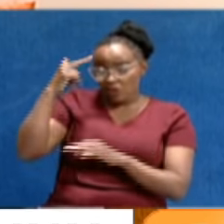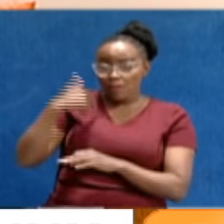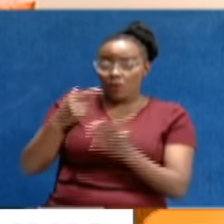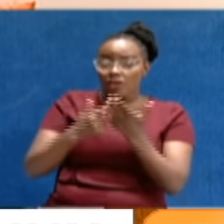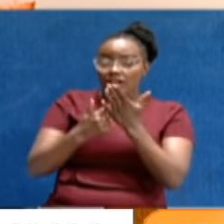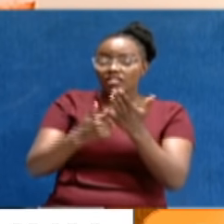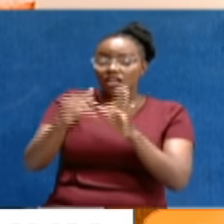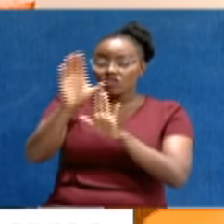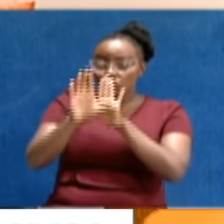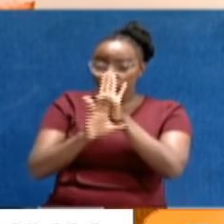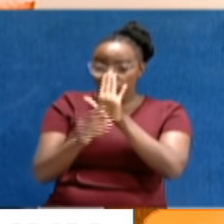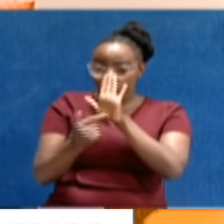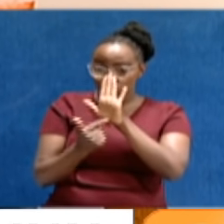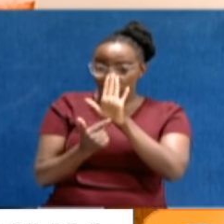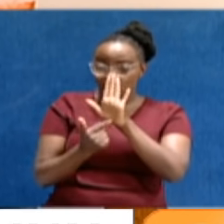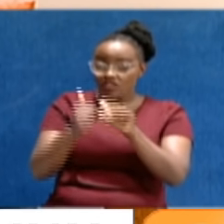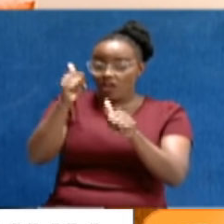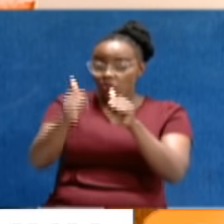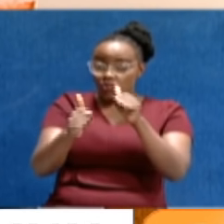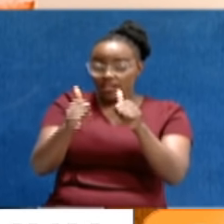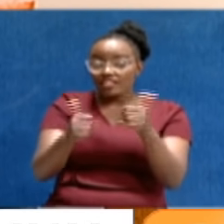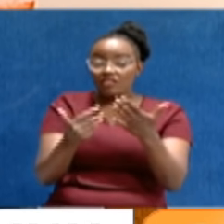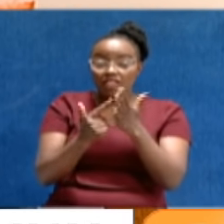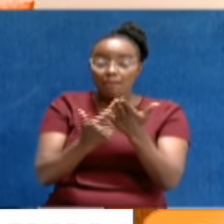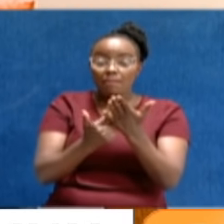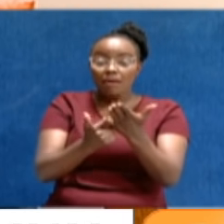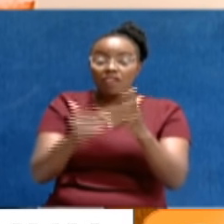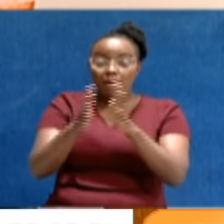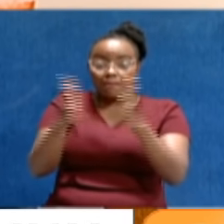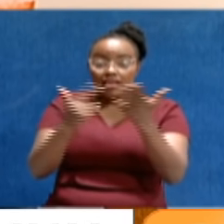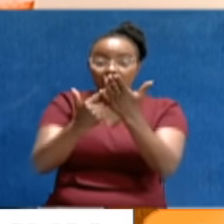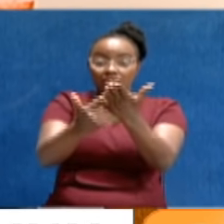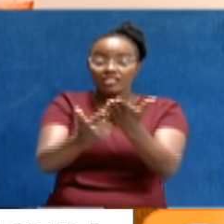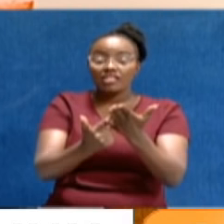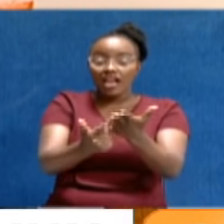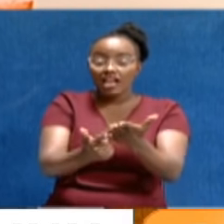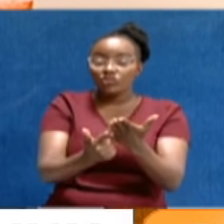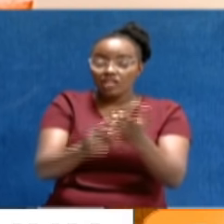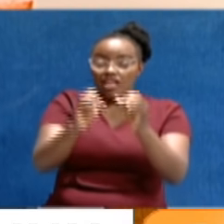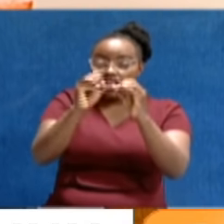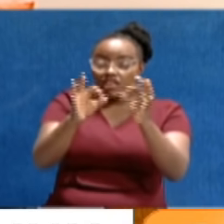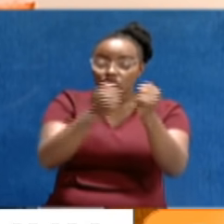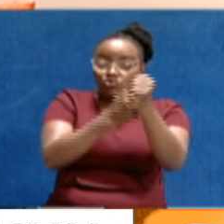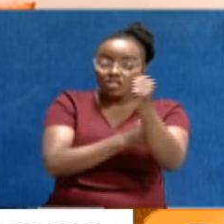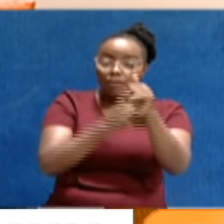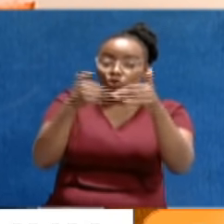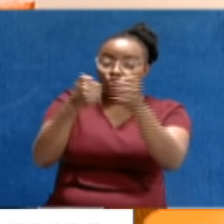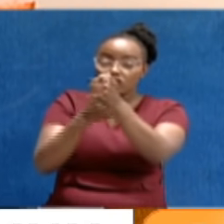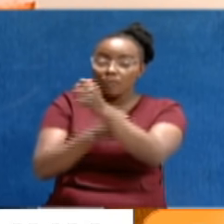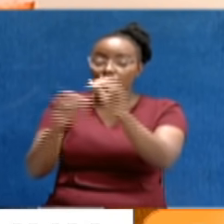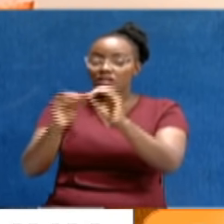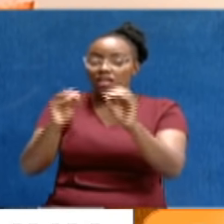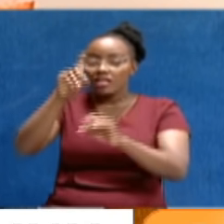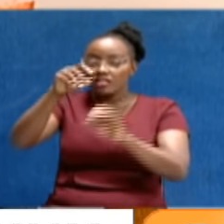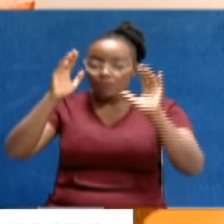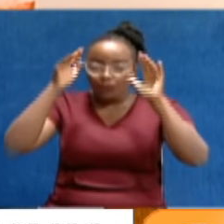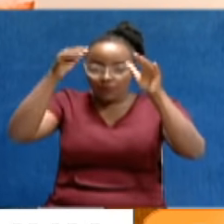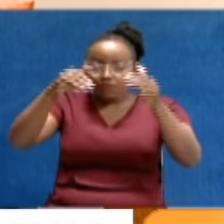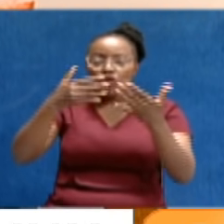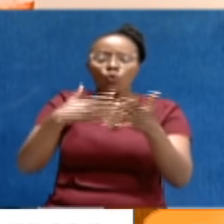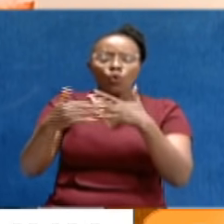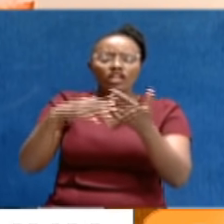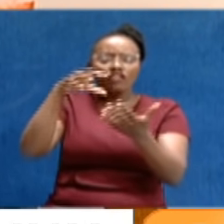are discussing a constitution. The main debate or the main discussion as to whether you support it or not should focus on